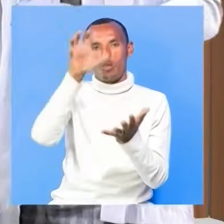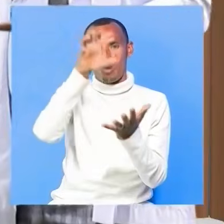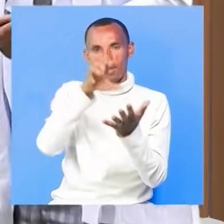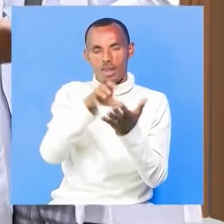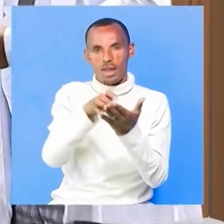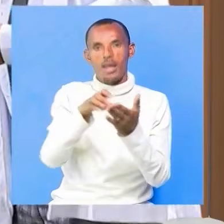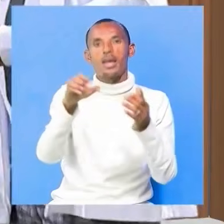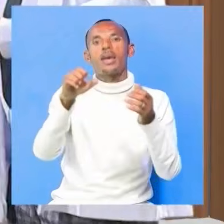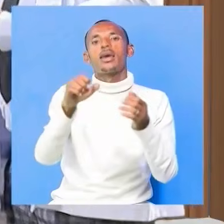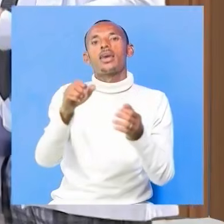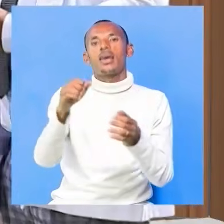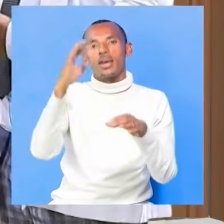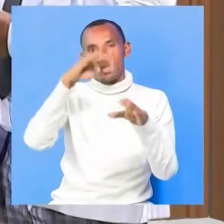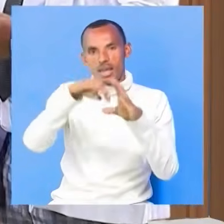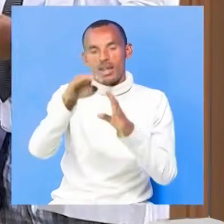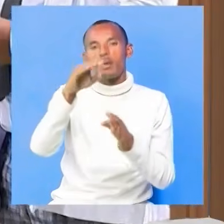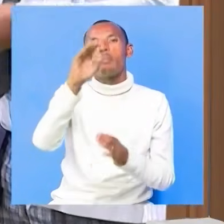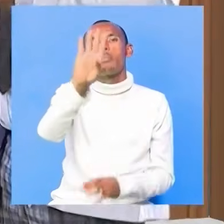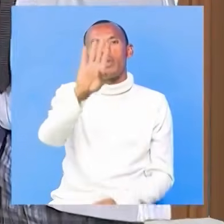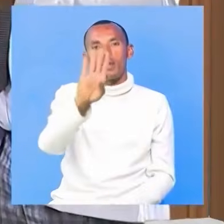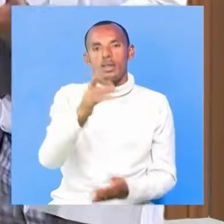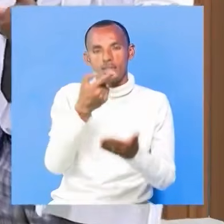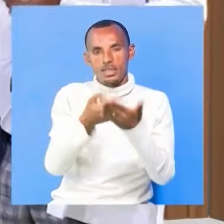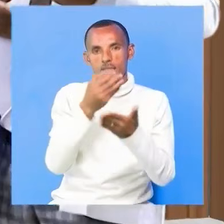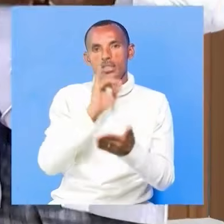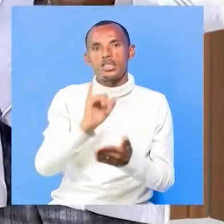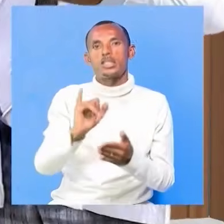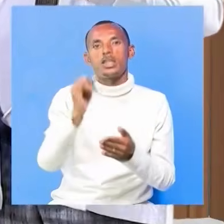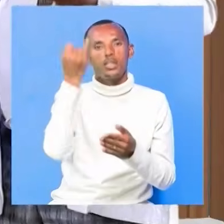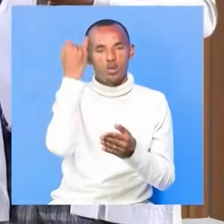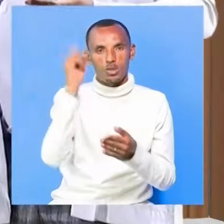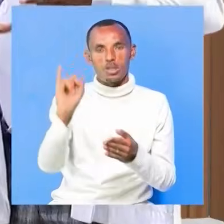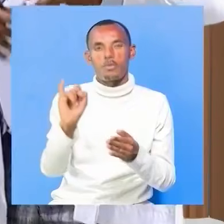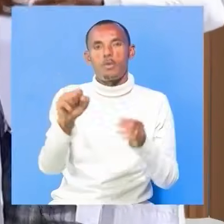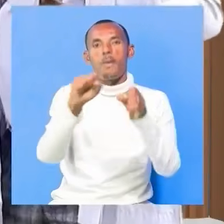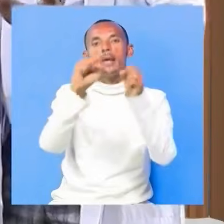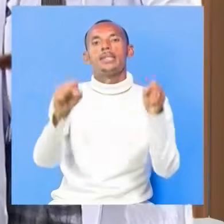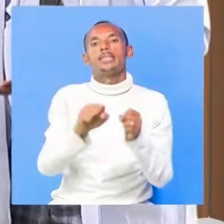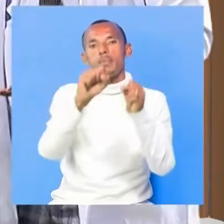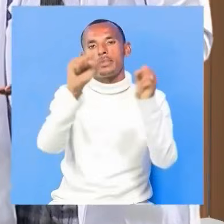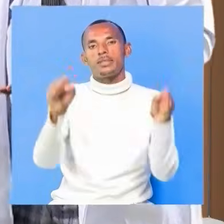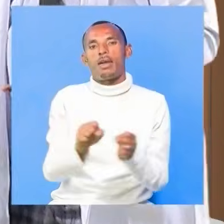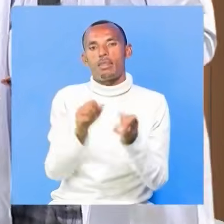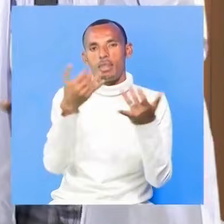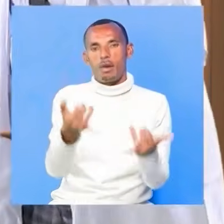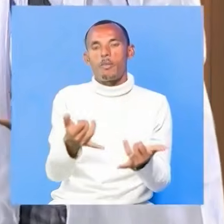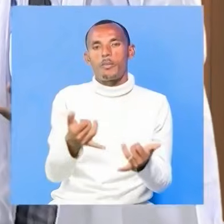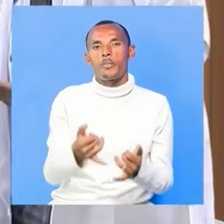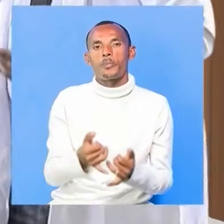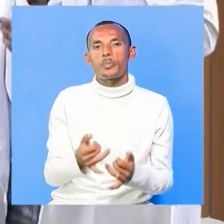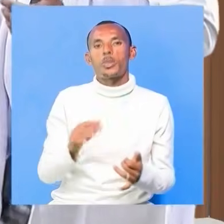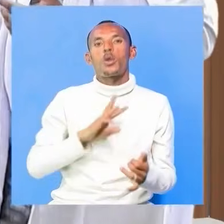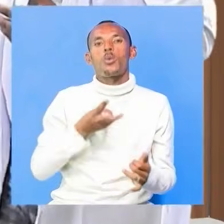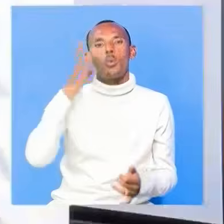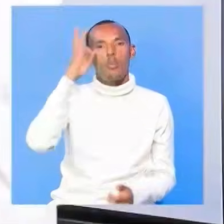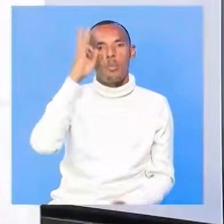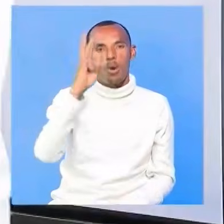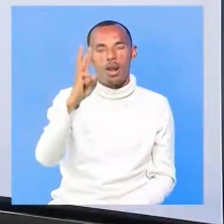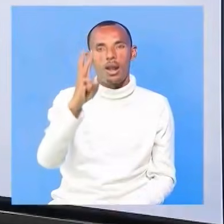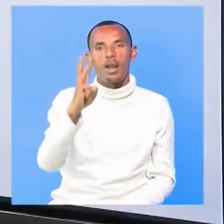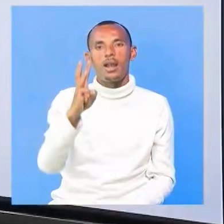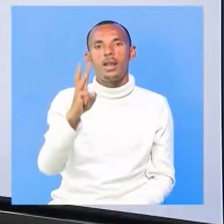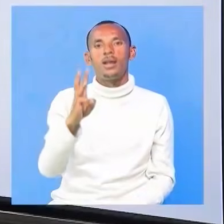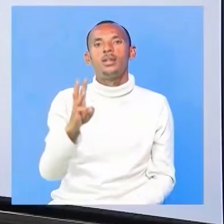is contained in set B, right? So this is the concept of subset. Now, we